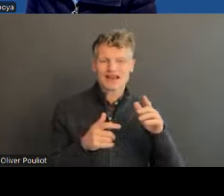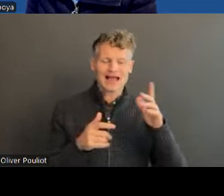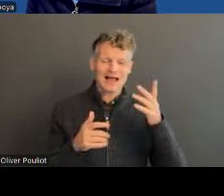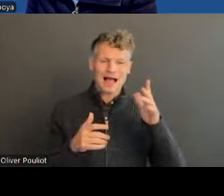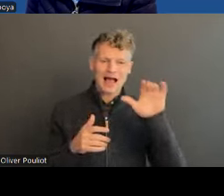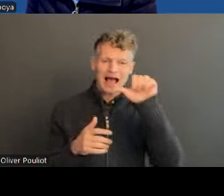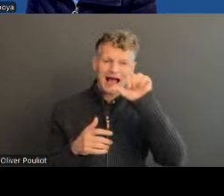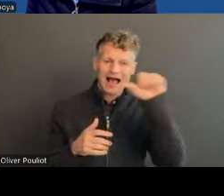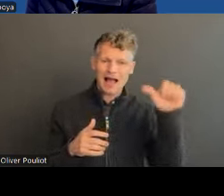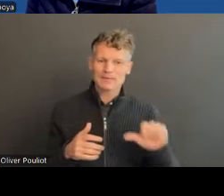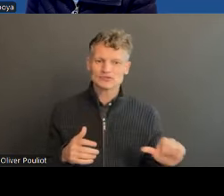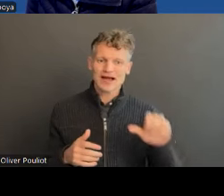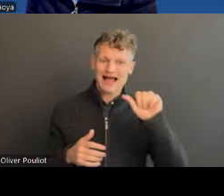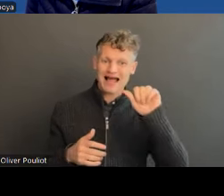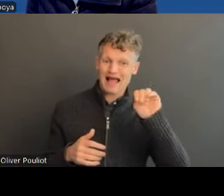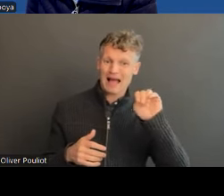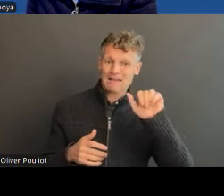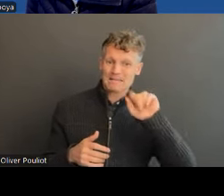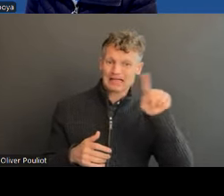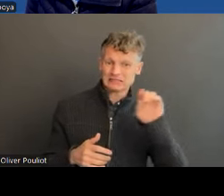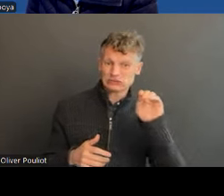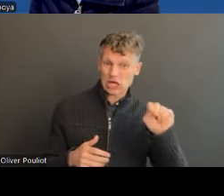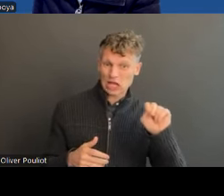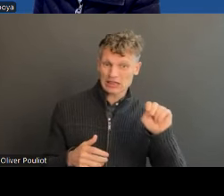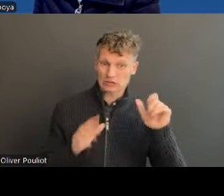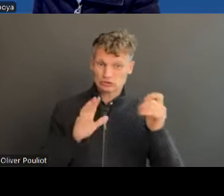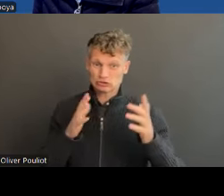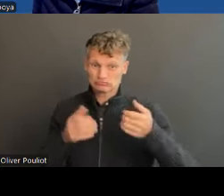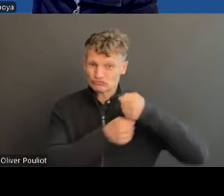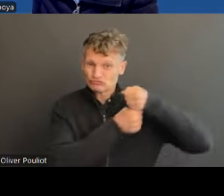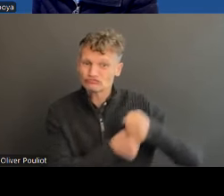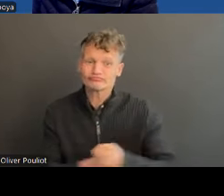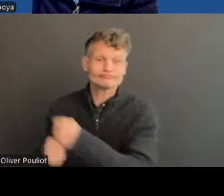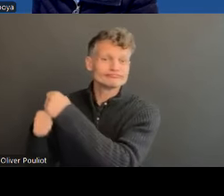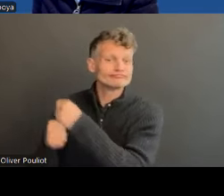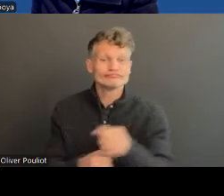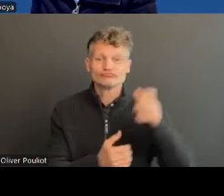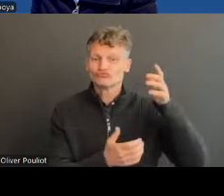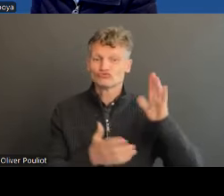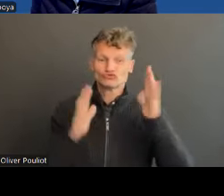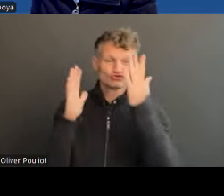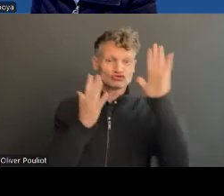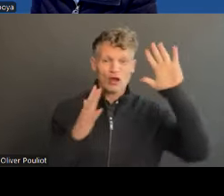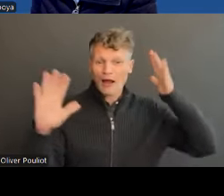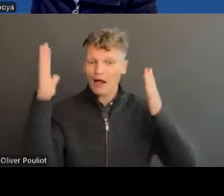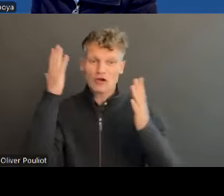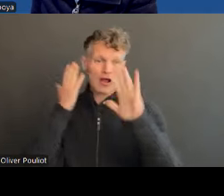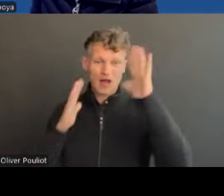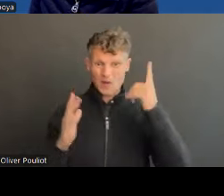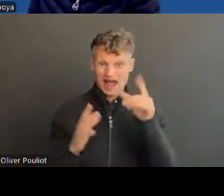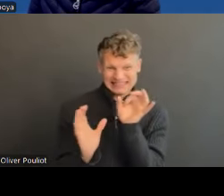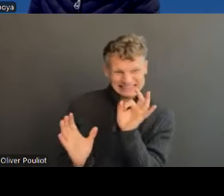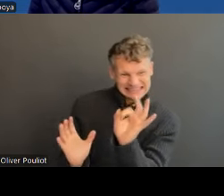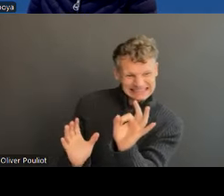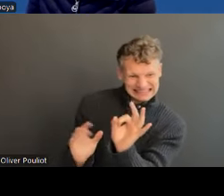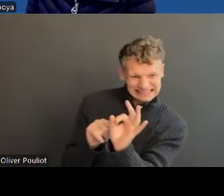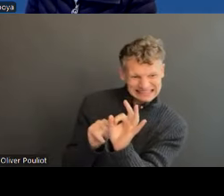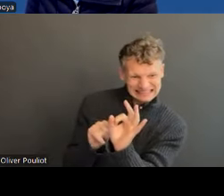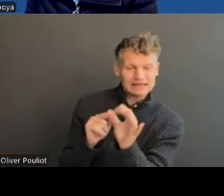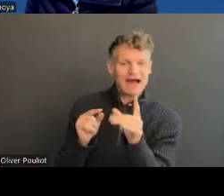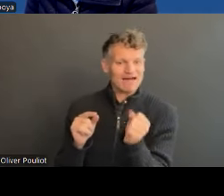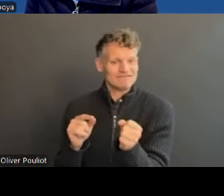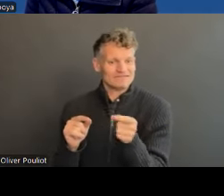conditions that has made difficult to accelerate the elimination in the last focus that we have in the region of the Americas. So we need to